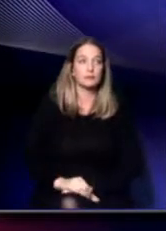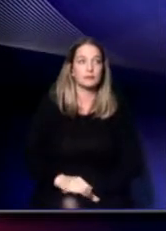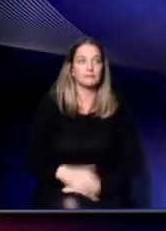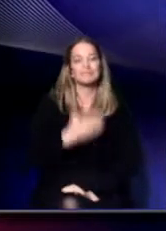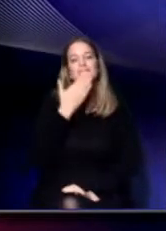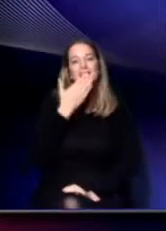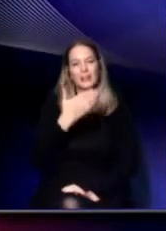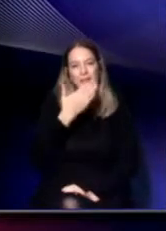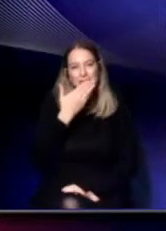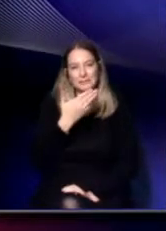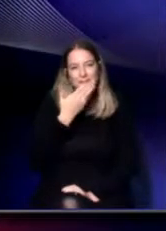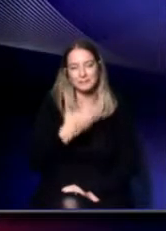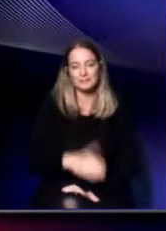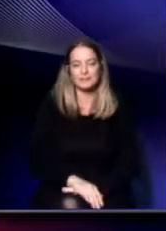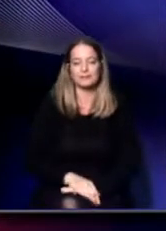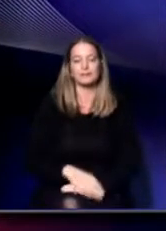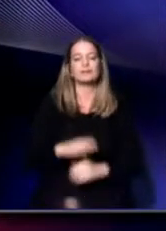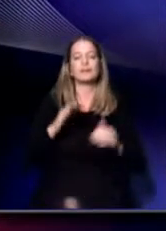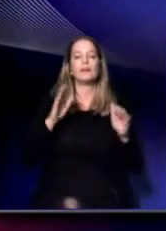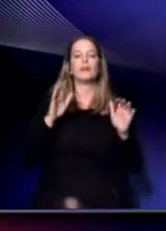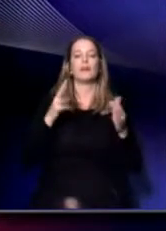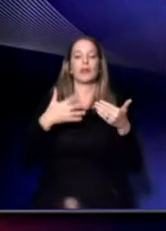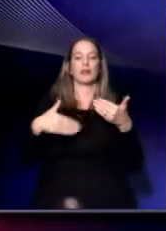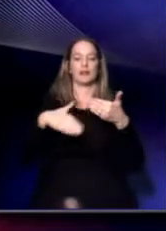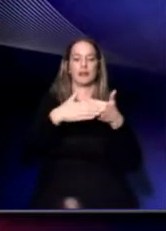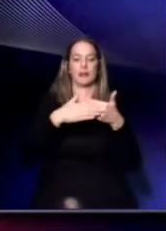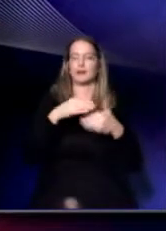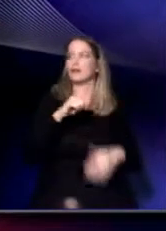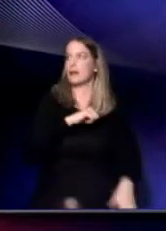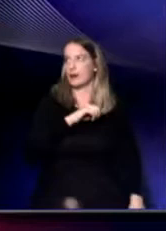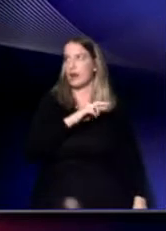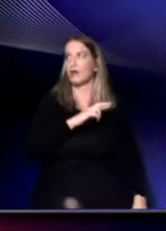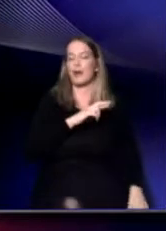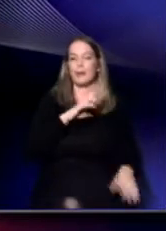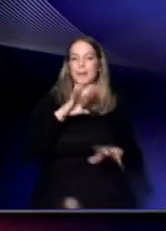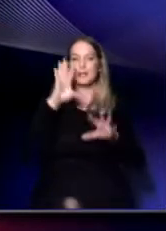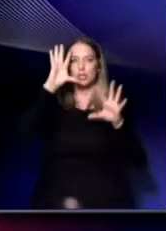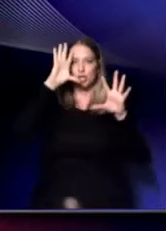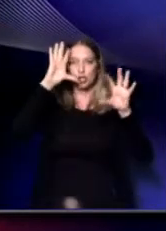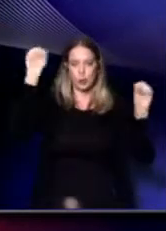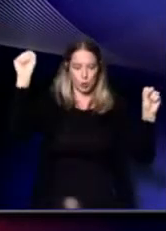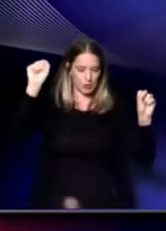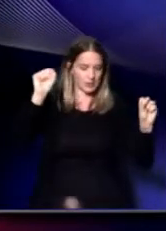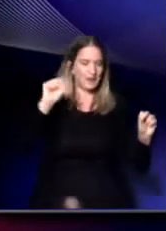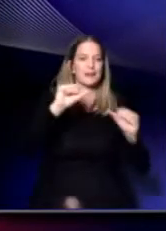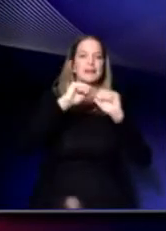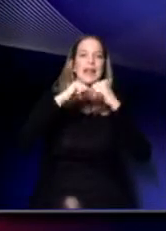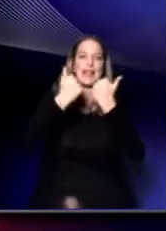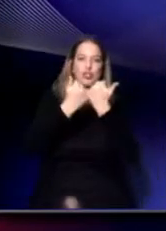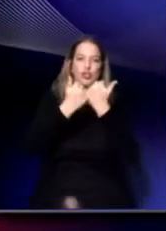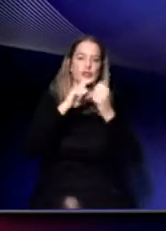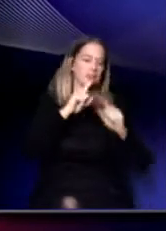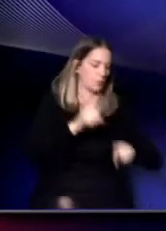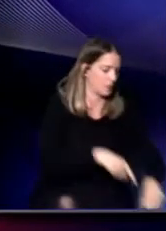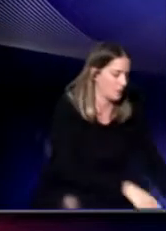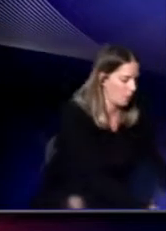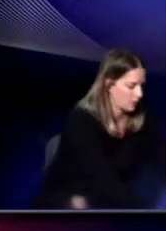Thank you very much. Next is Annette Reichman, Superintendent, Agency Report.